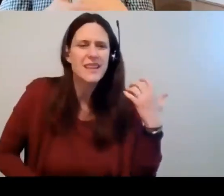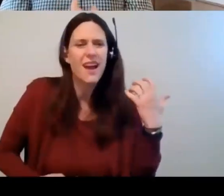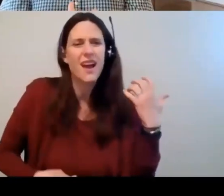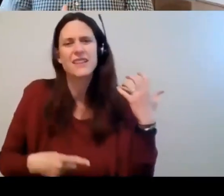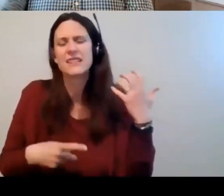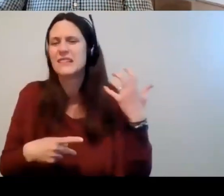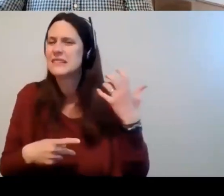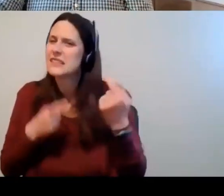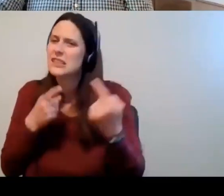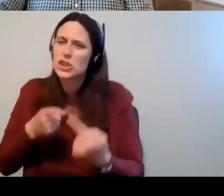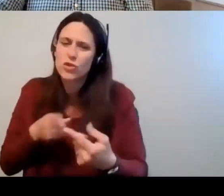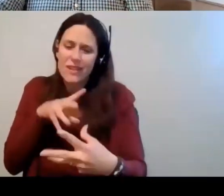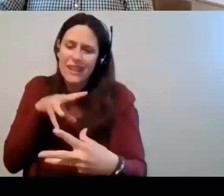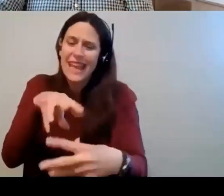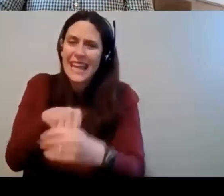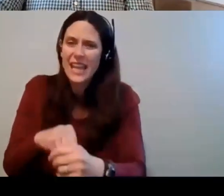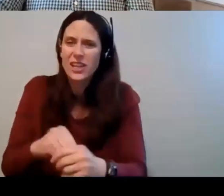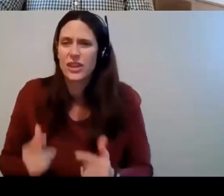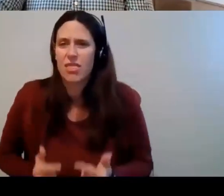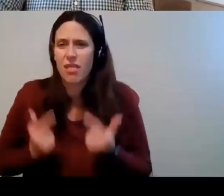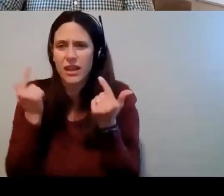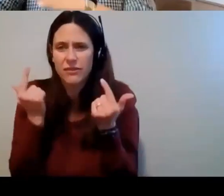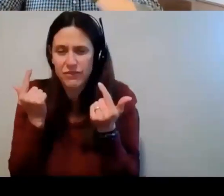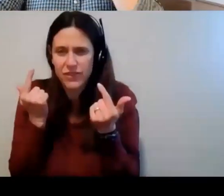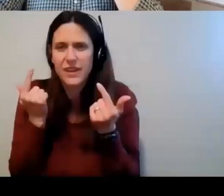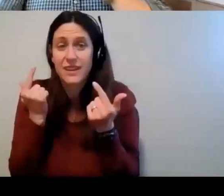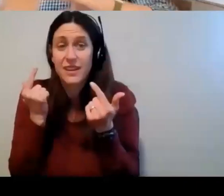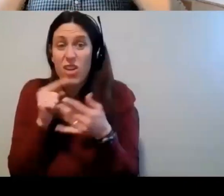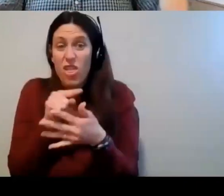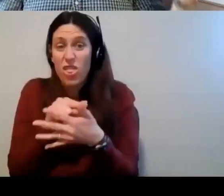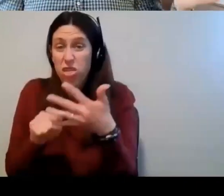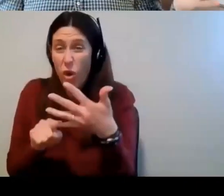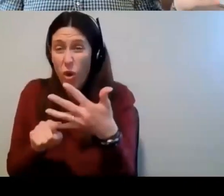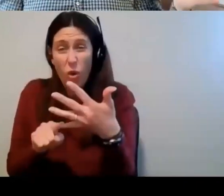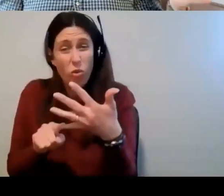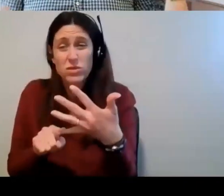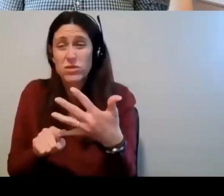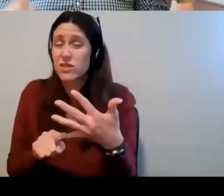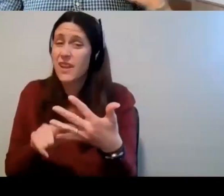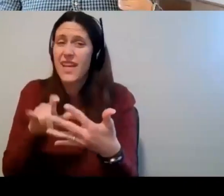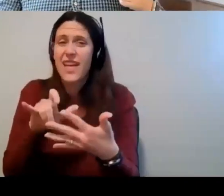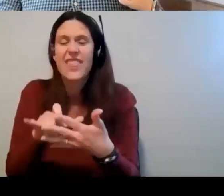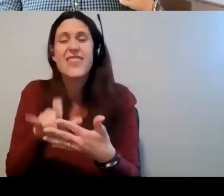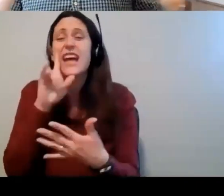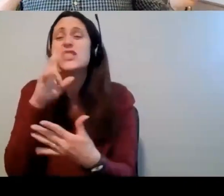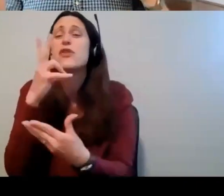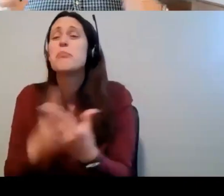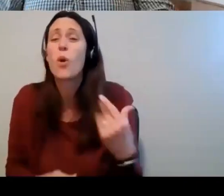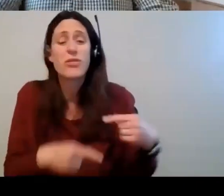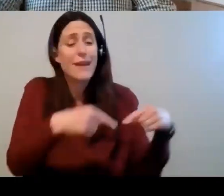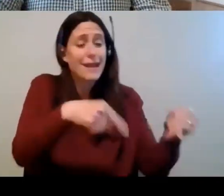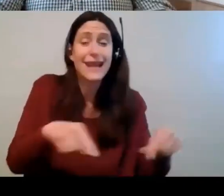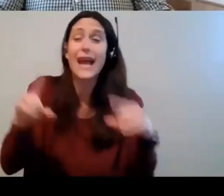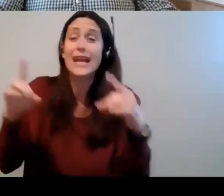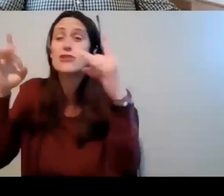upset, and having difficulty engaging with our lives, those are across the board for anxiety and trauma. So we